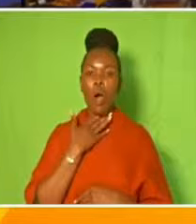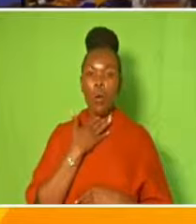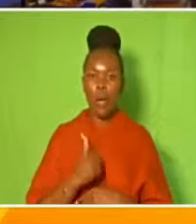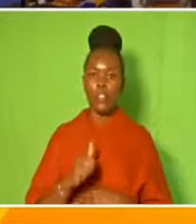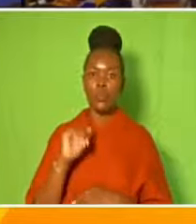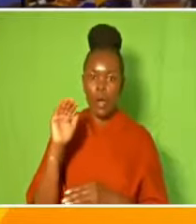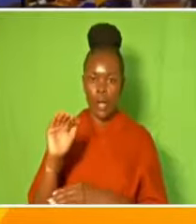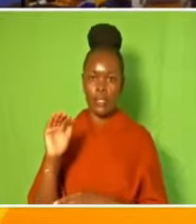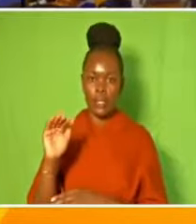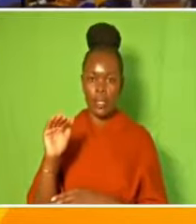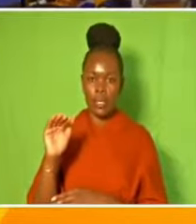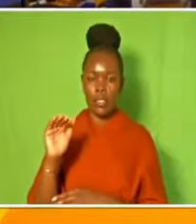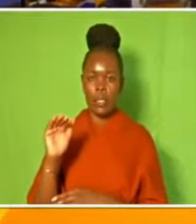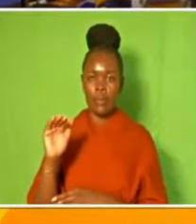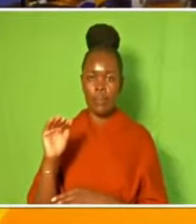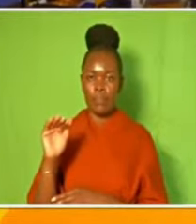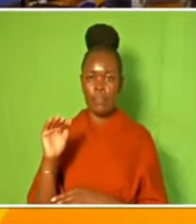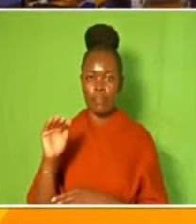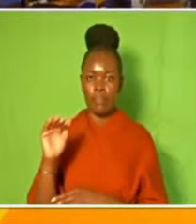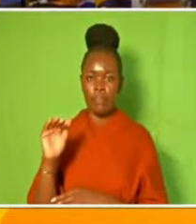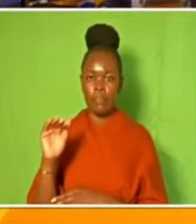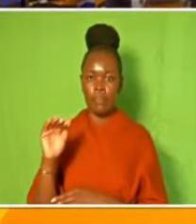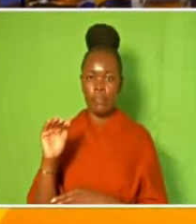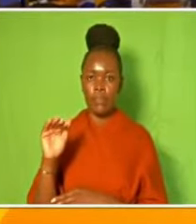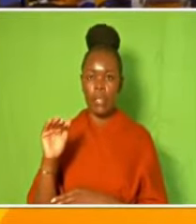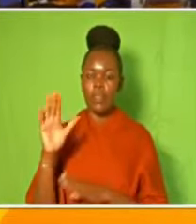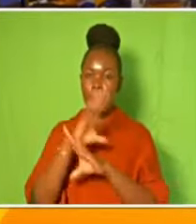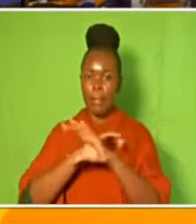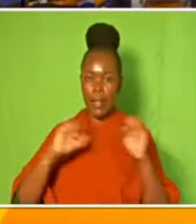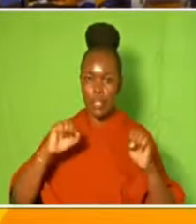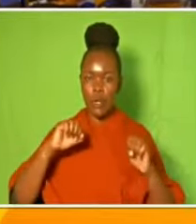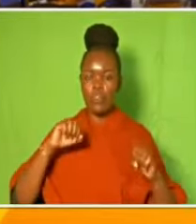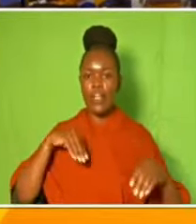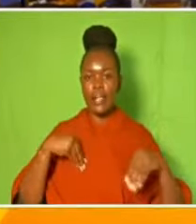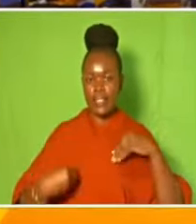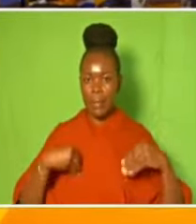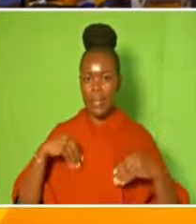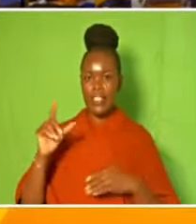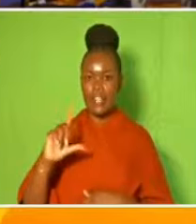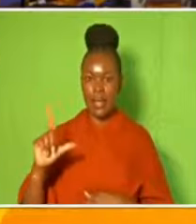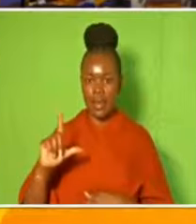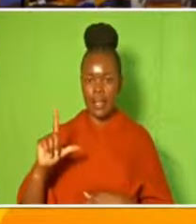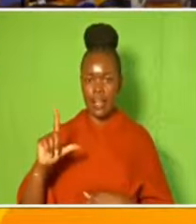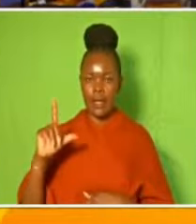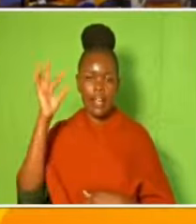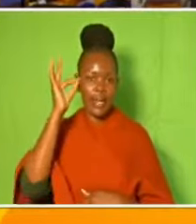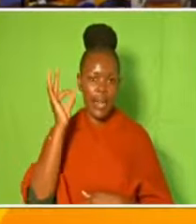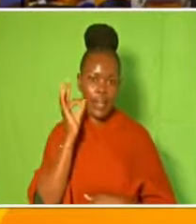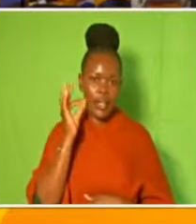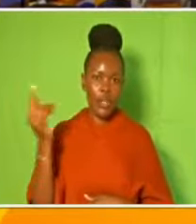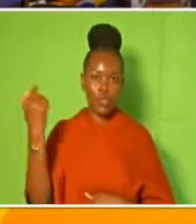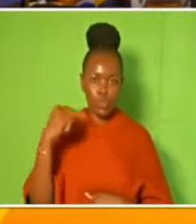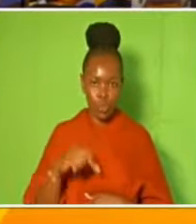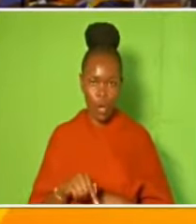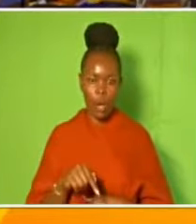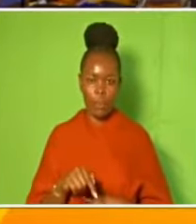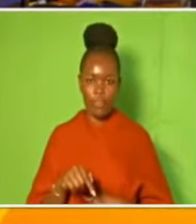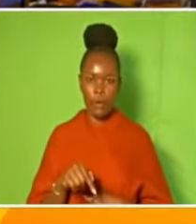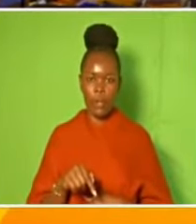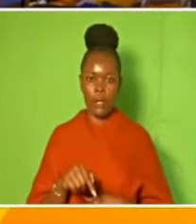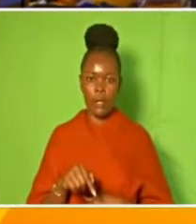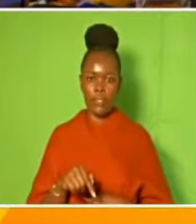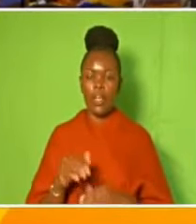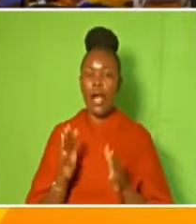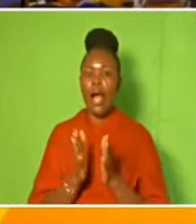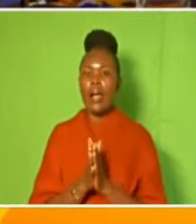ask or request the President of the Disability League, Kakiri, to come forward